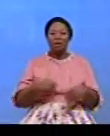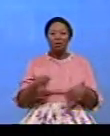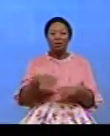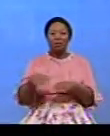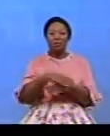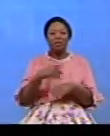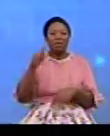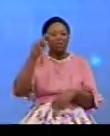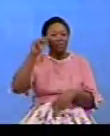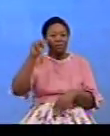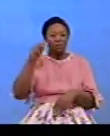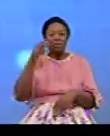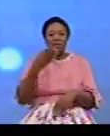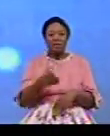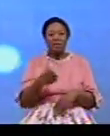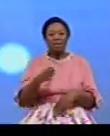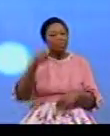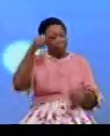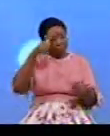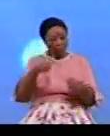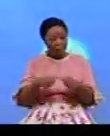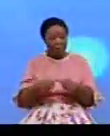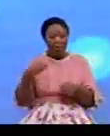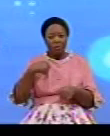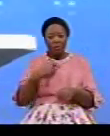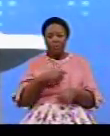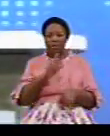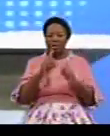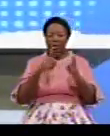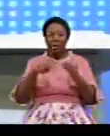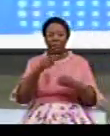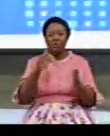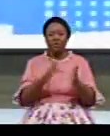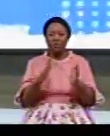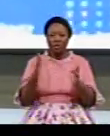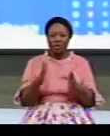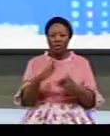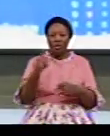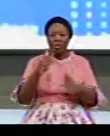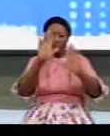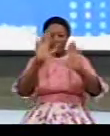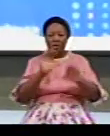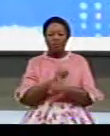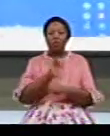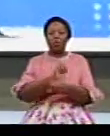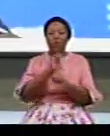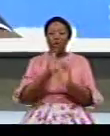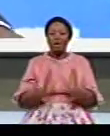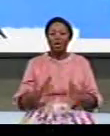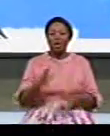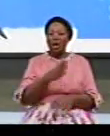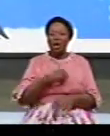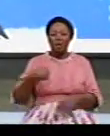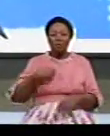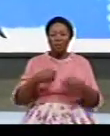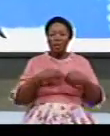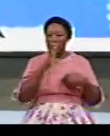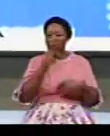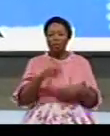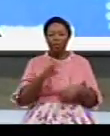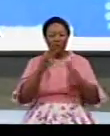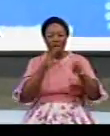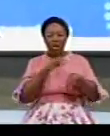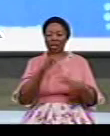man, this polluted man, and this perverted man. And so he prayed, he said,